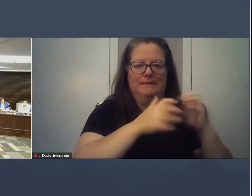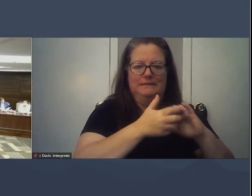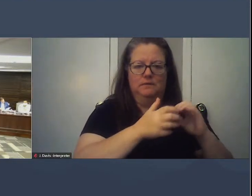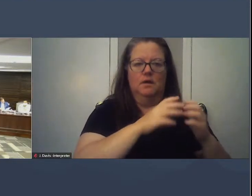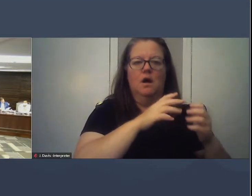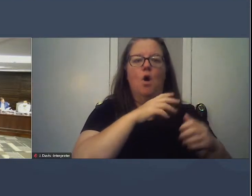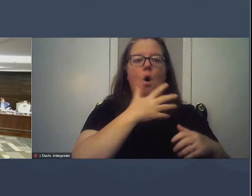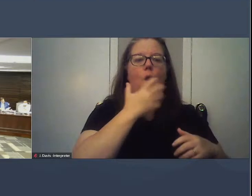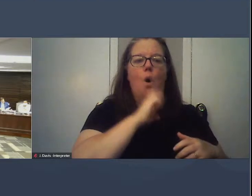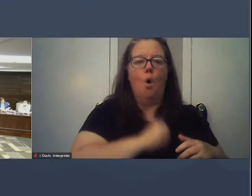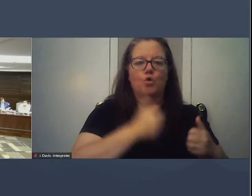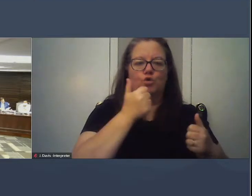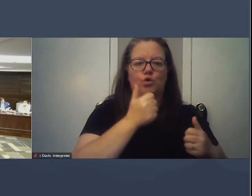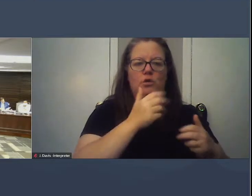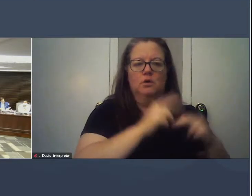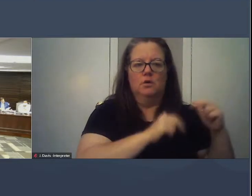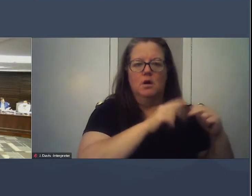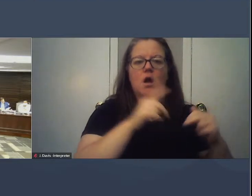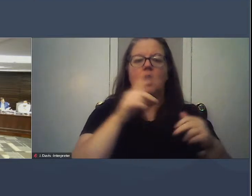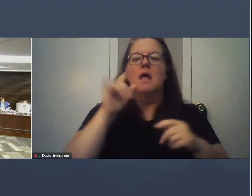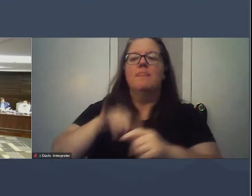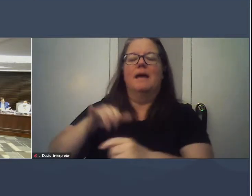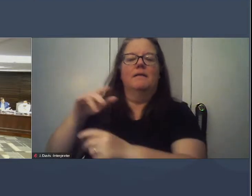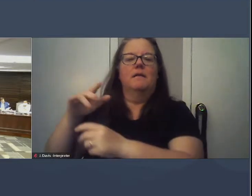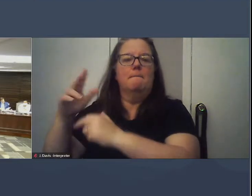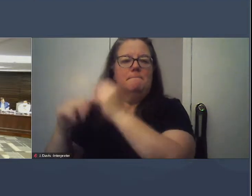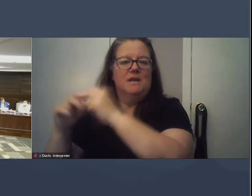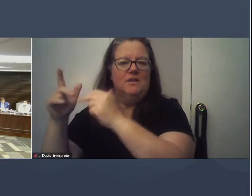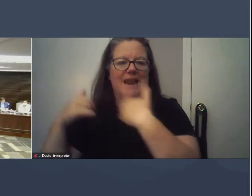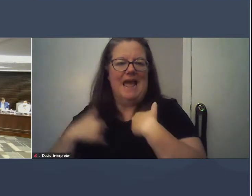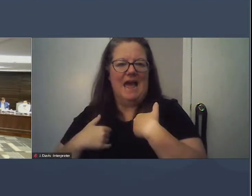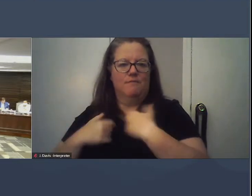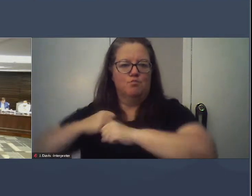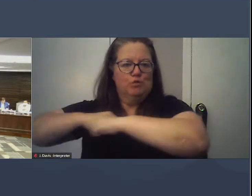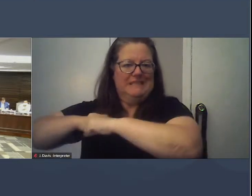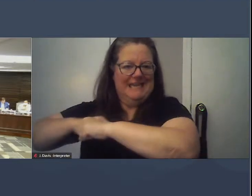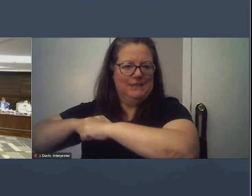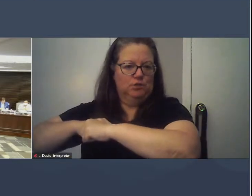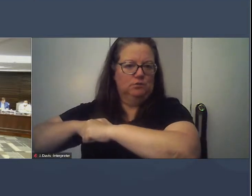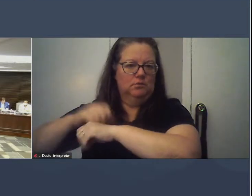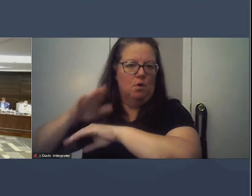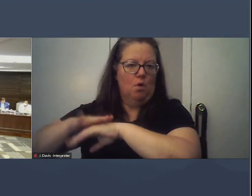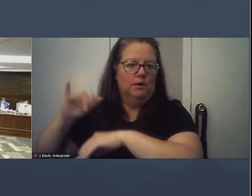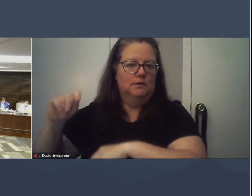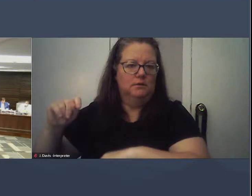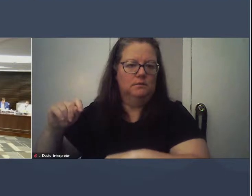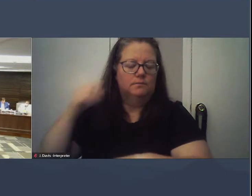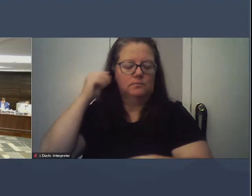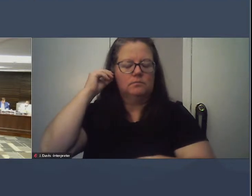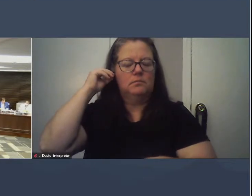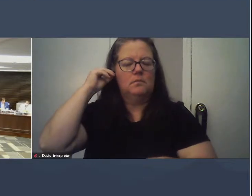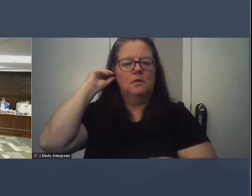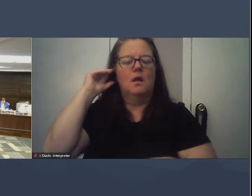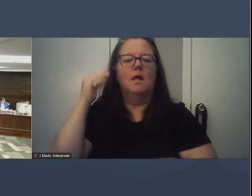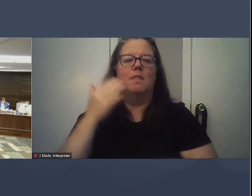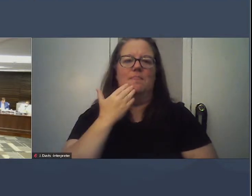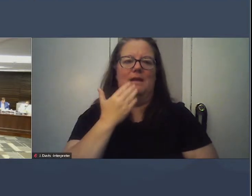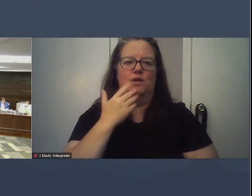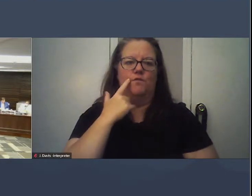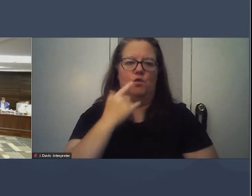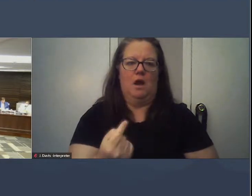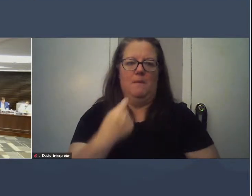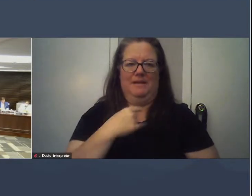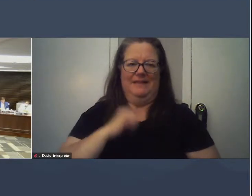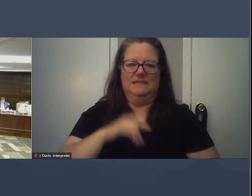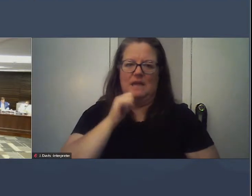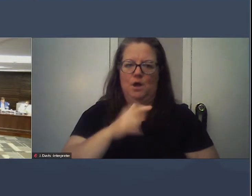lined facilities. They have a liner. Okay. Doing it everywhere across the whole country. Okay. Now, appreciate y'all coming, but this is not my question that I